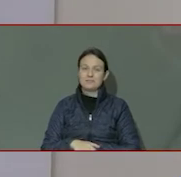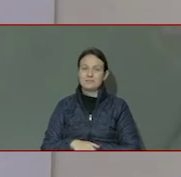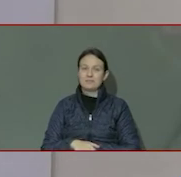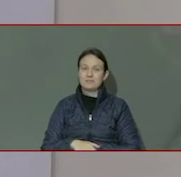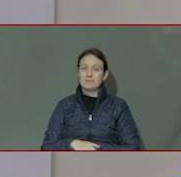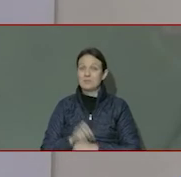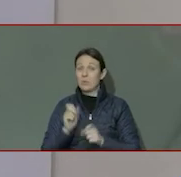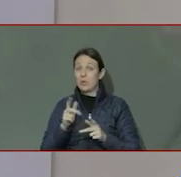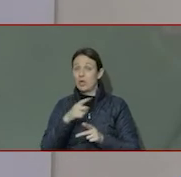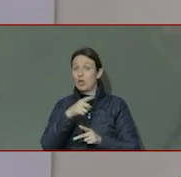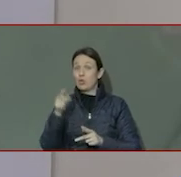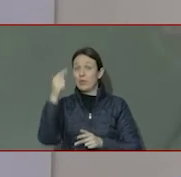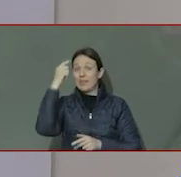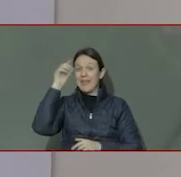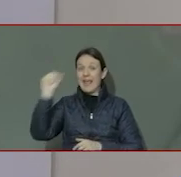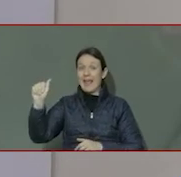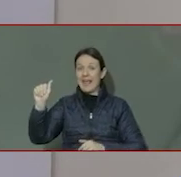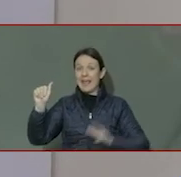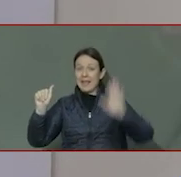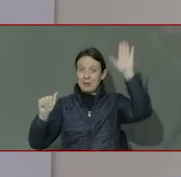All right, so who of you vote for A?